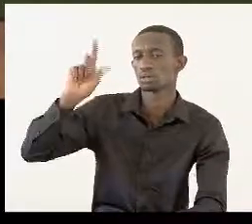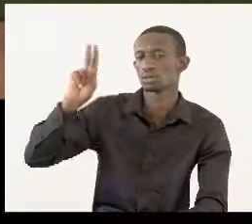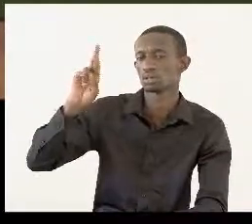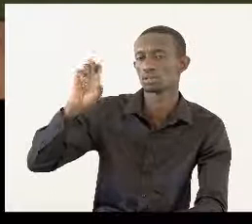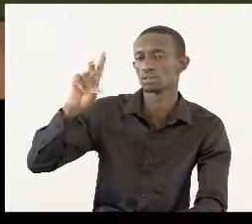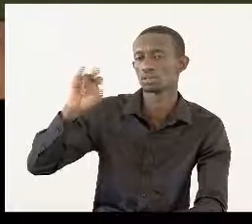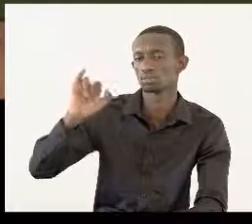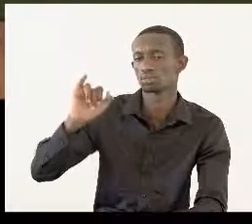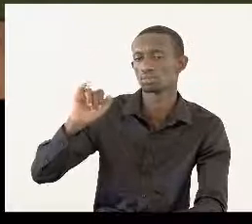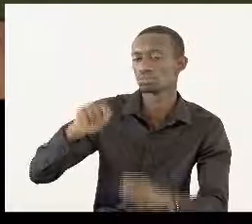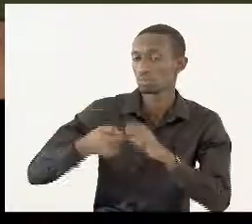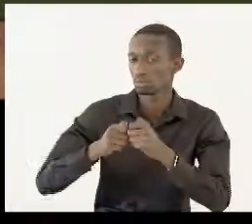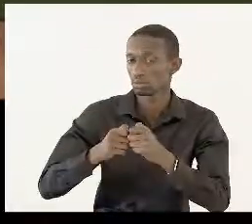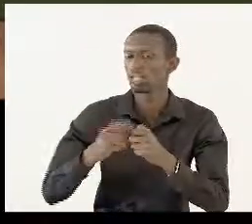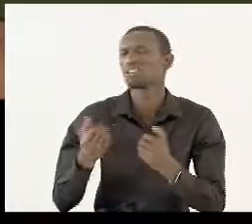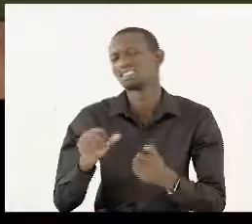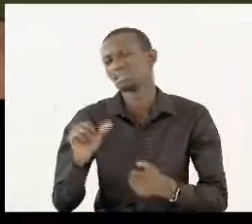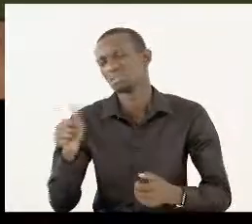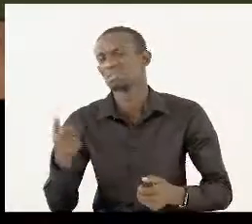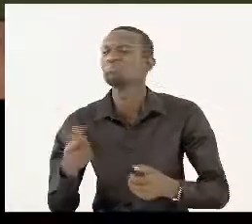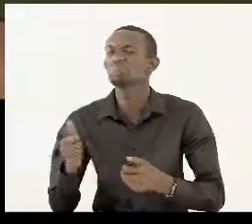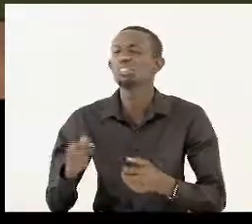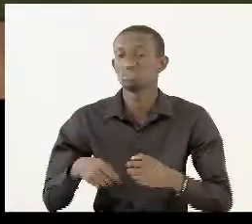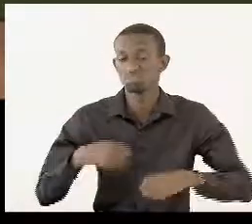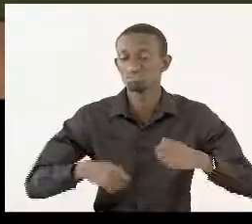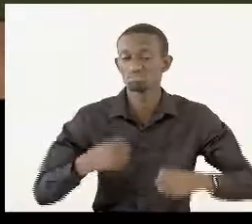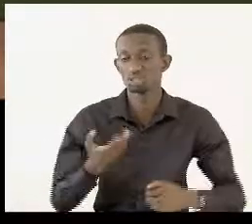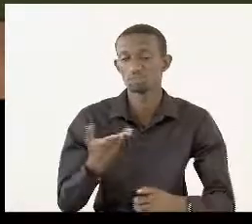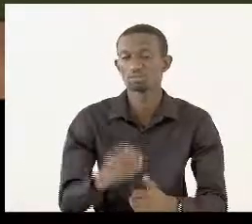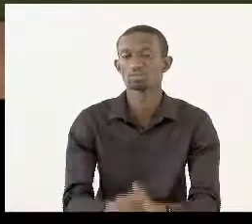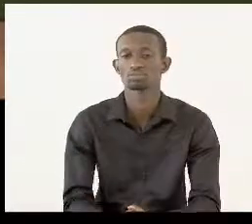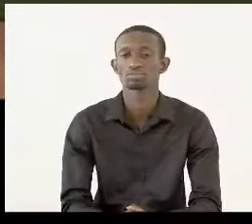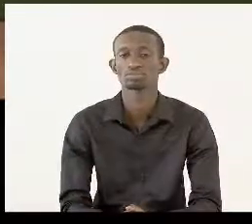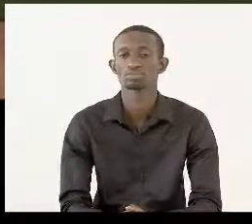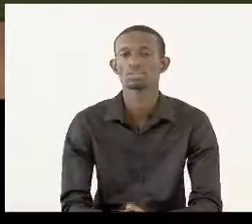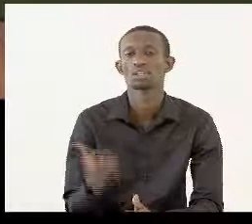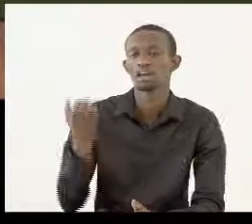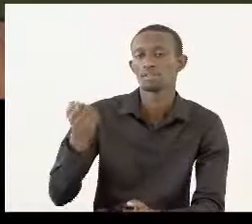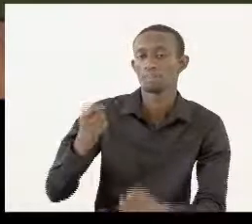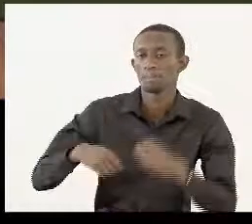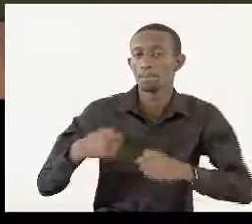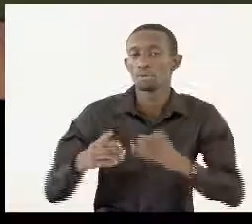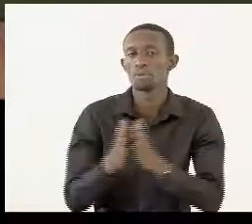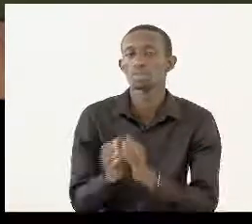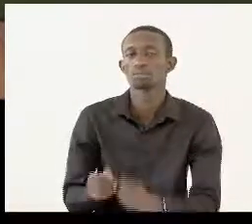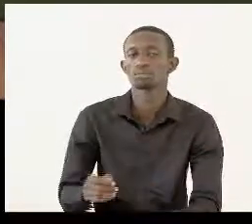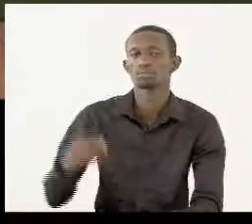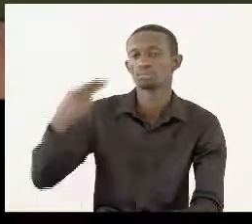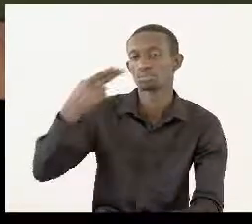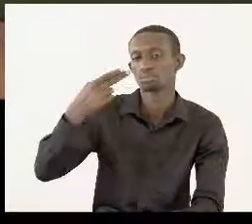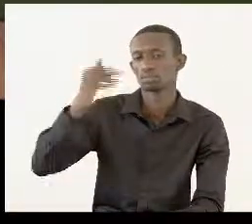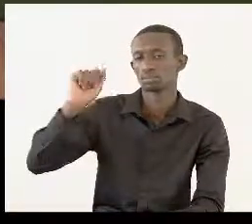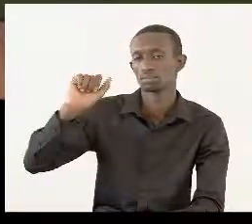have other substances which can react with them. And here we have the reaction with